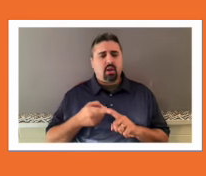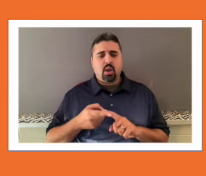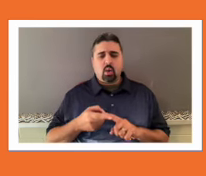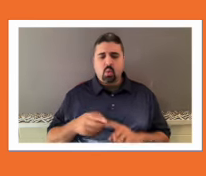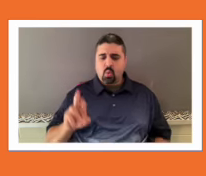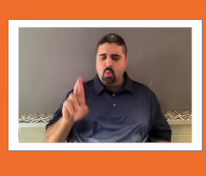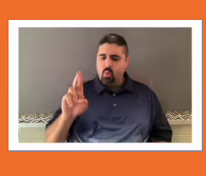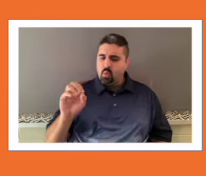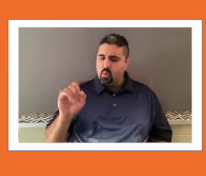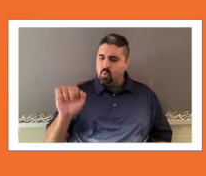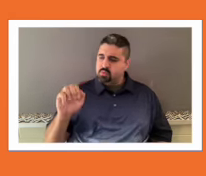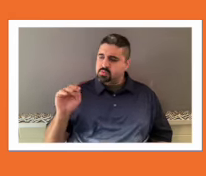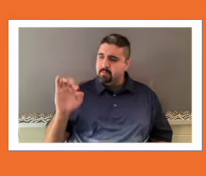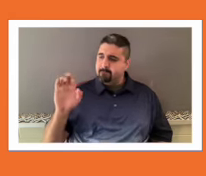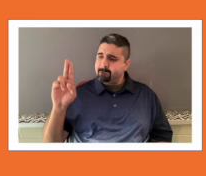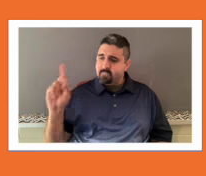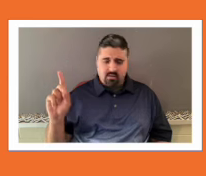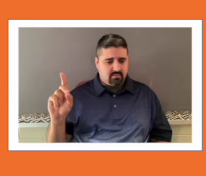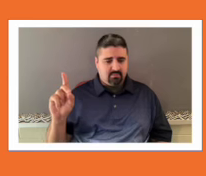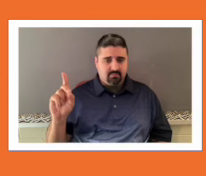to Rosamond's house.